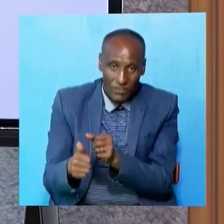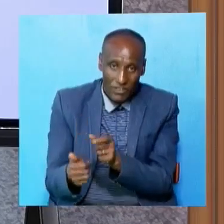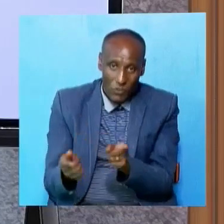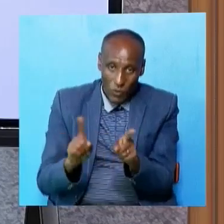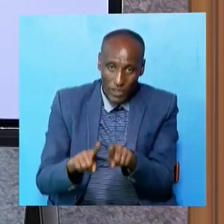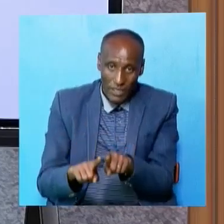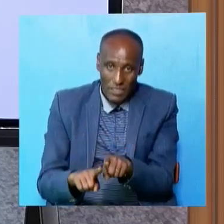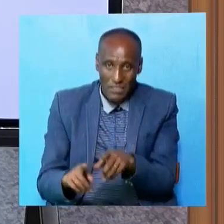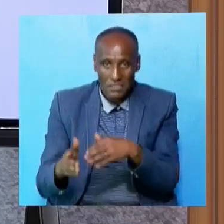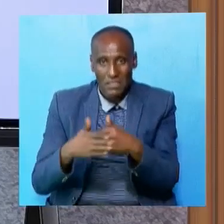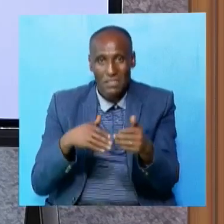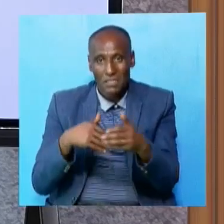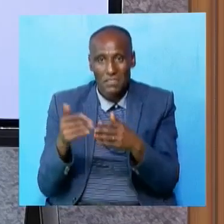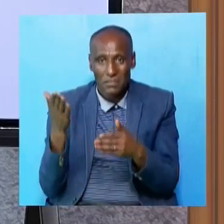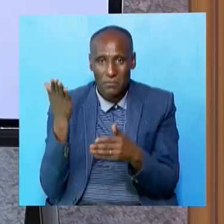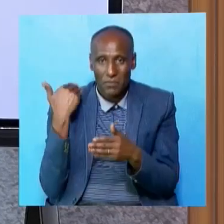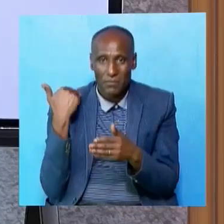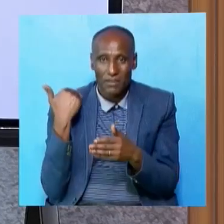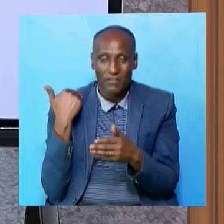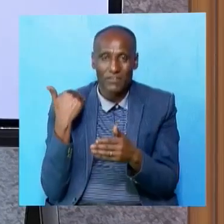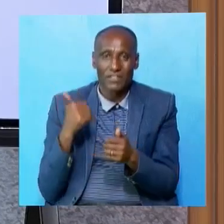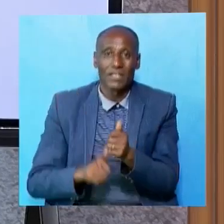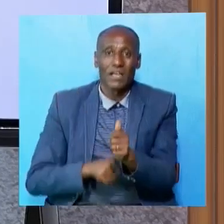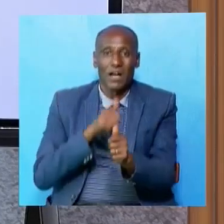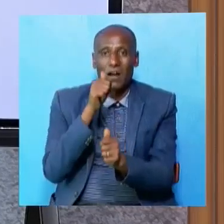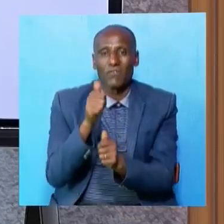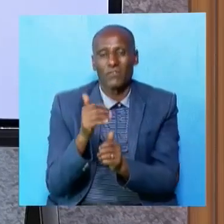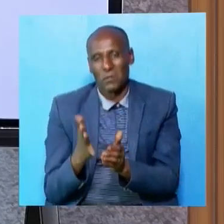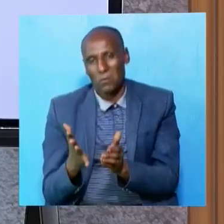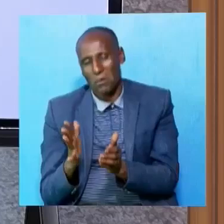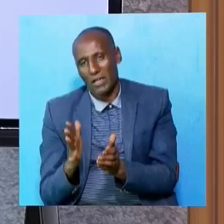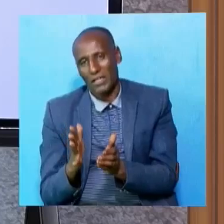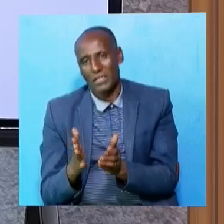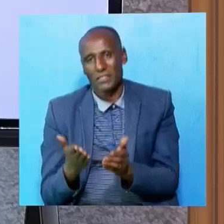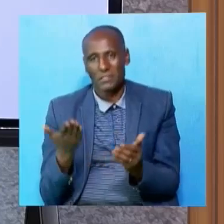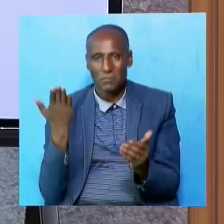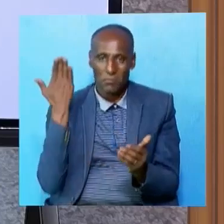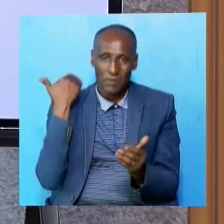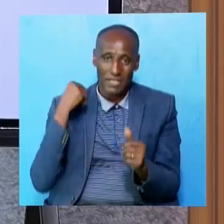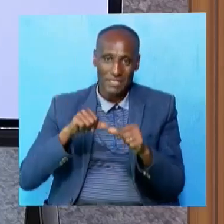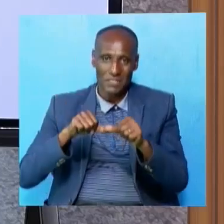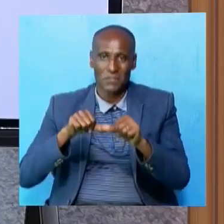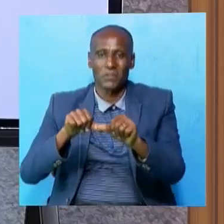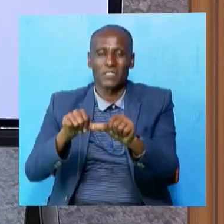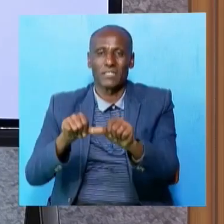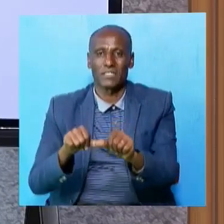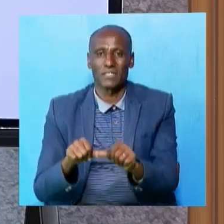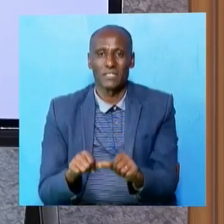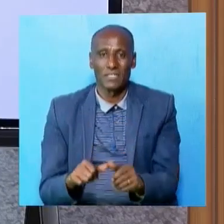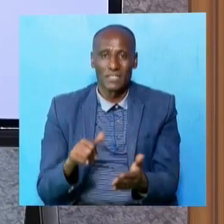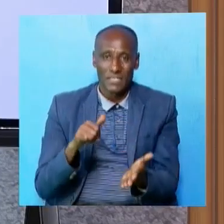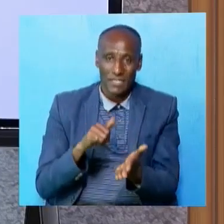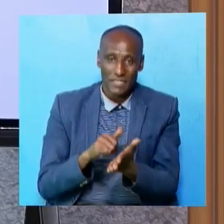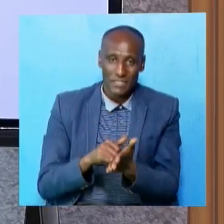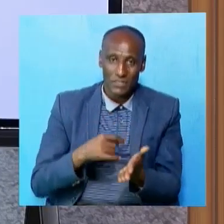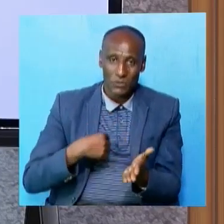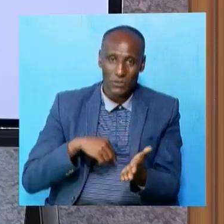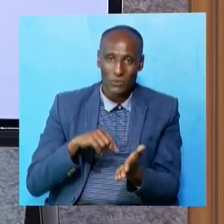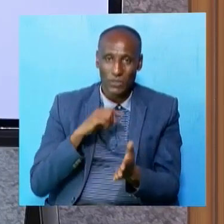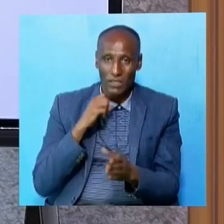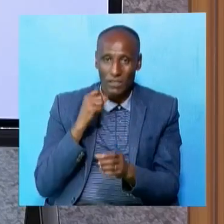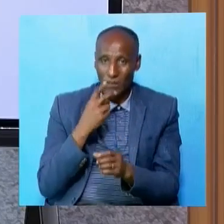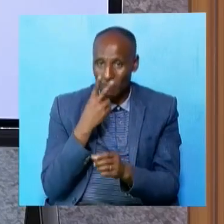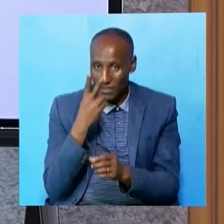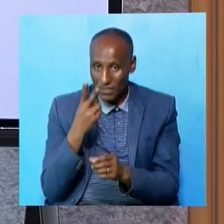past, and after while, we have what? Past continuous. That is what we have practiced and